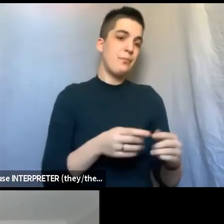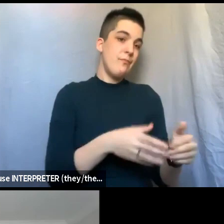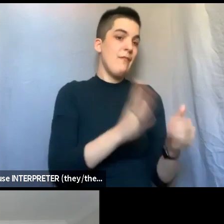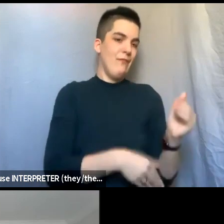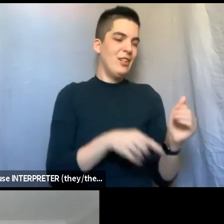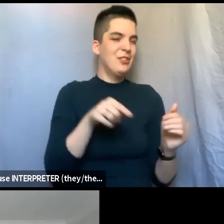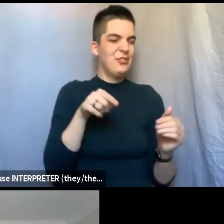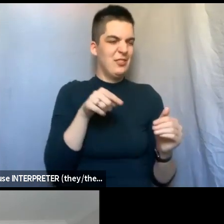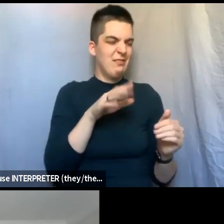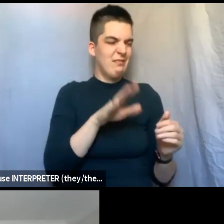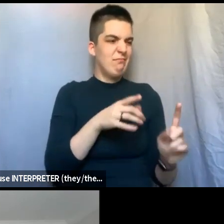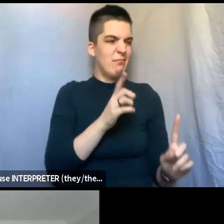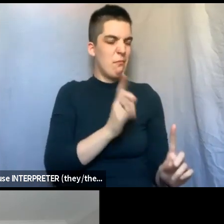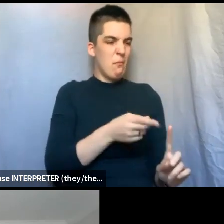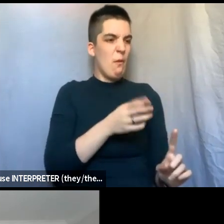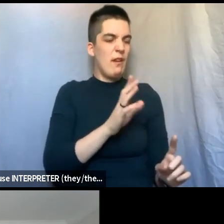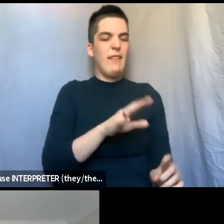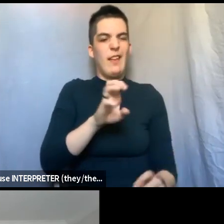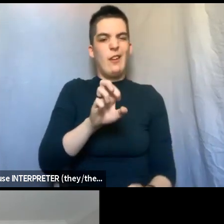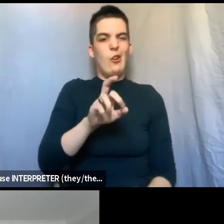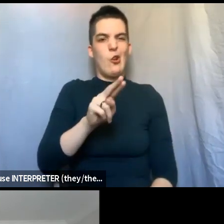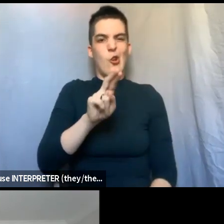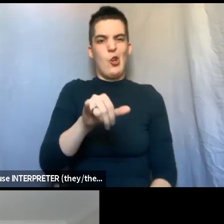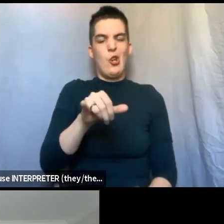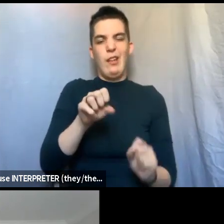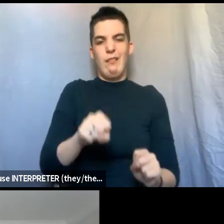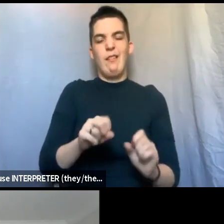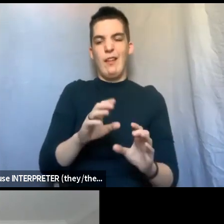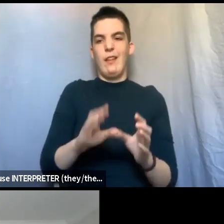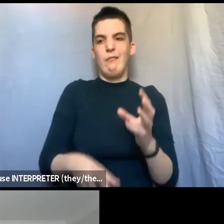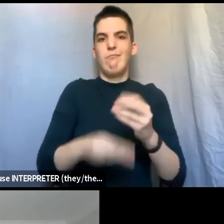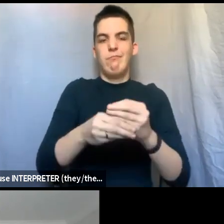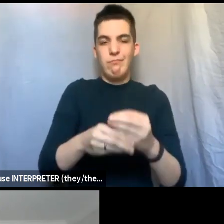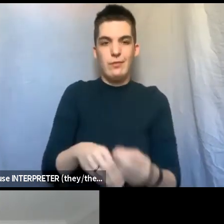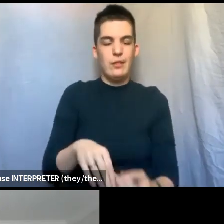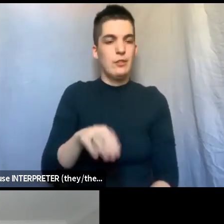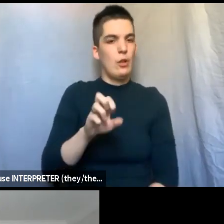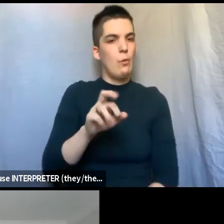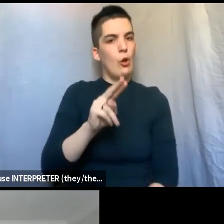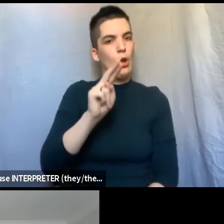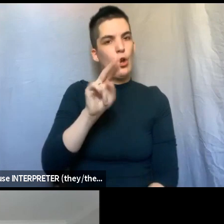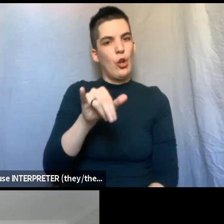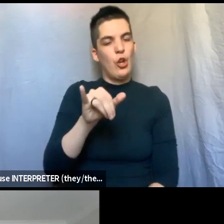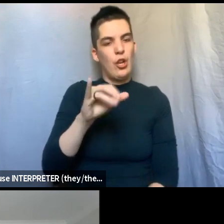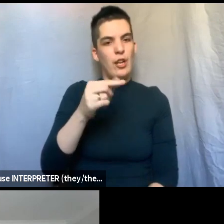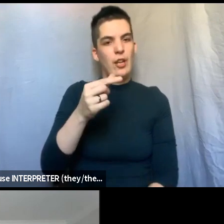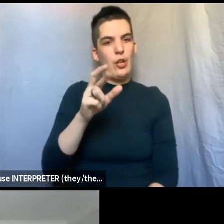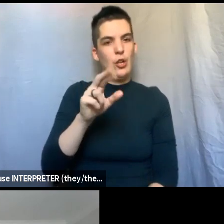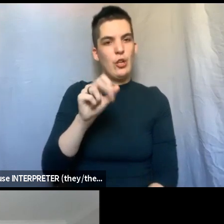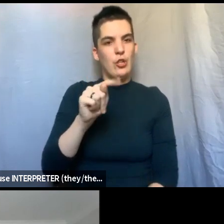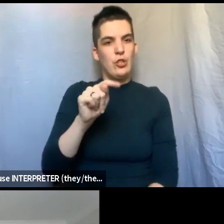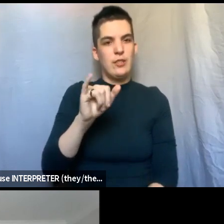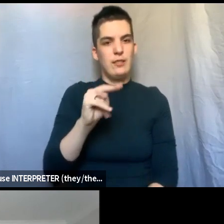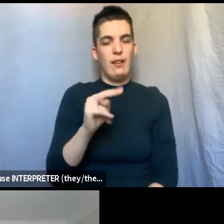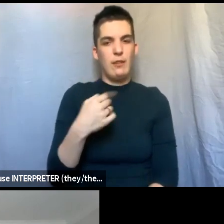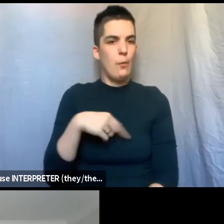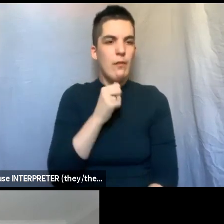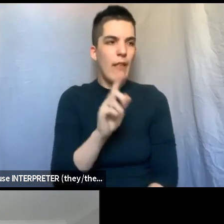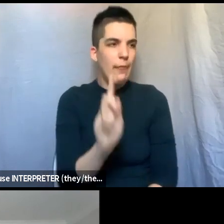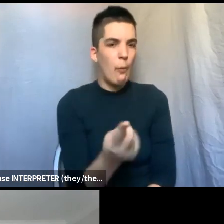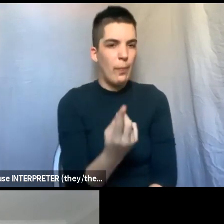kick in with some questions. I mean, that was also a point always of Bernie Gersten's, was that we're not the only theater people.